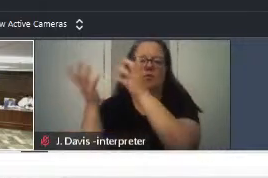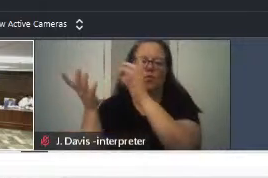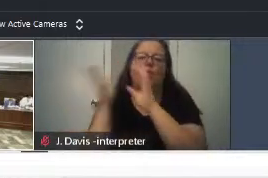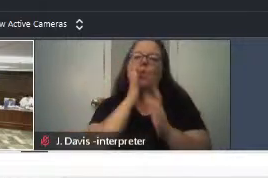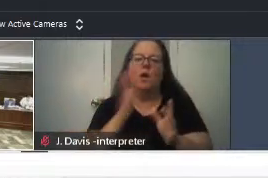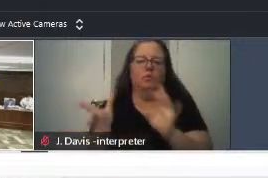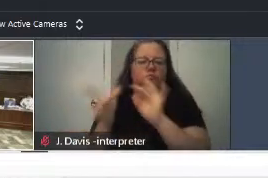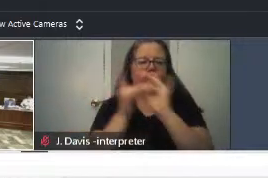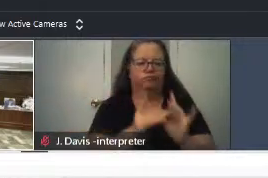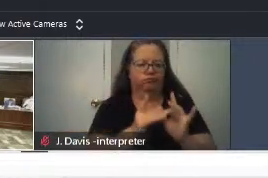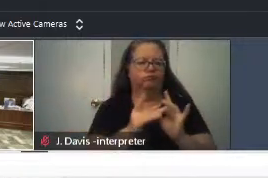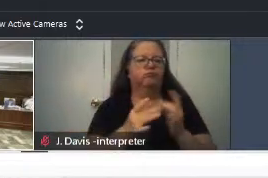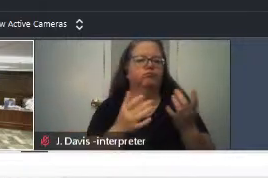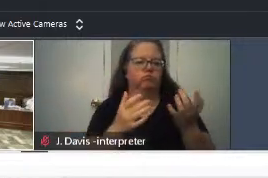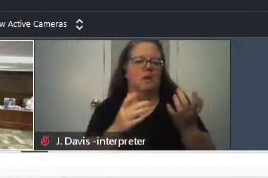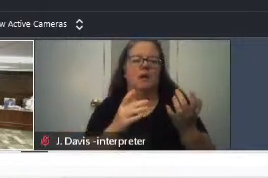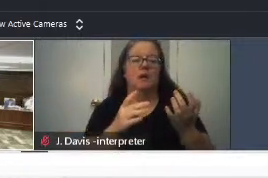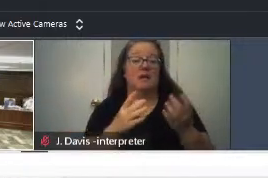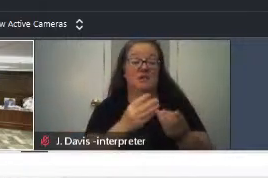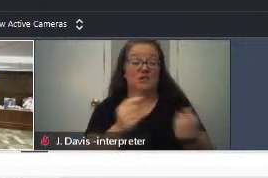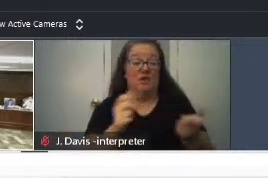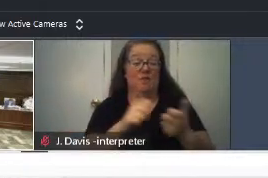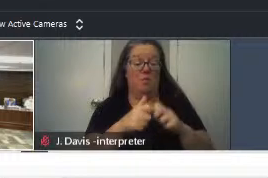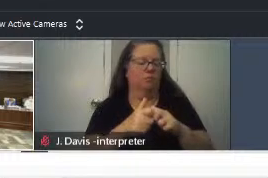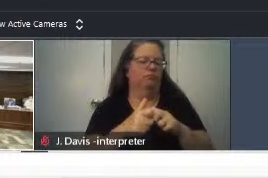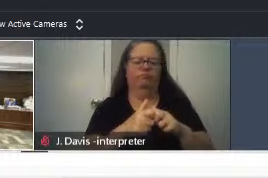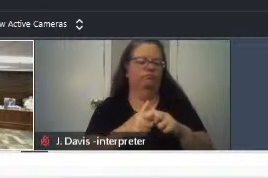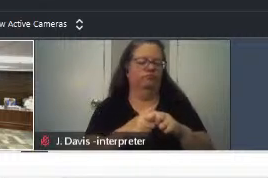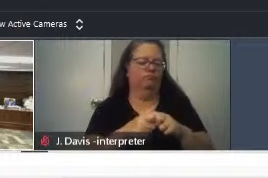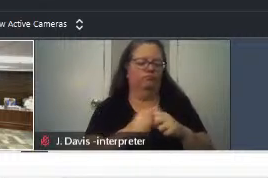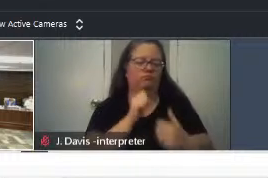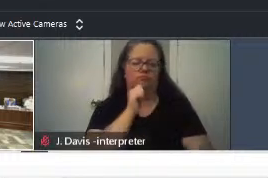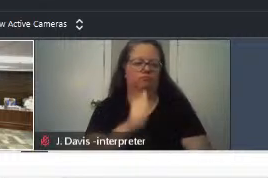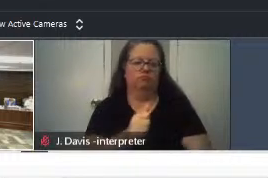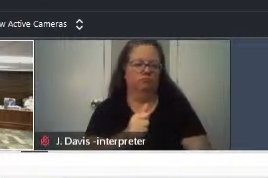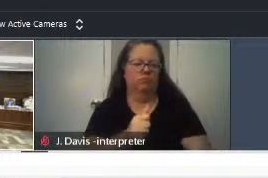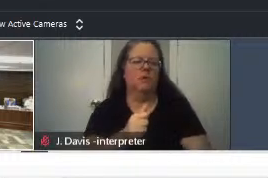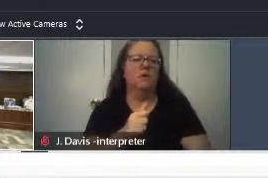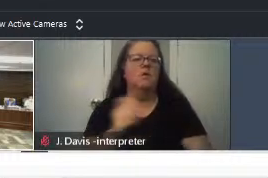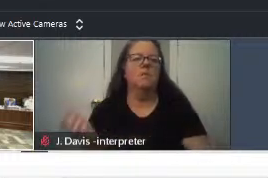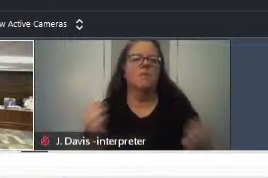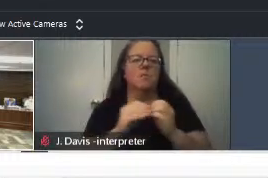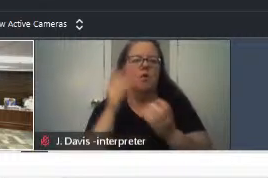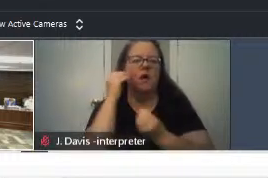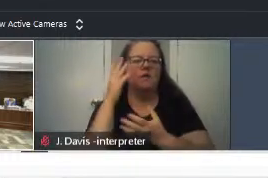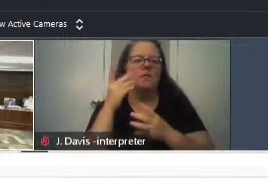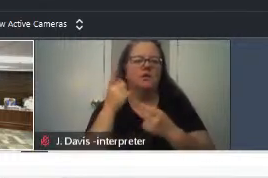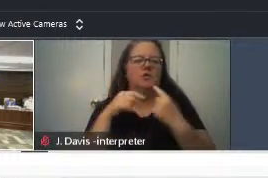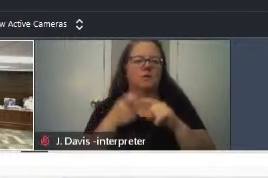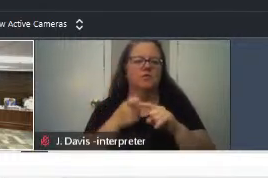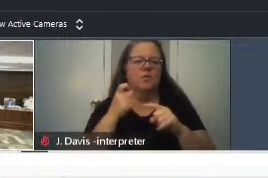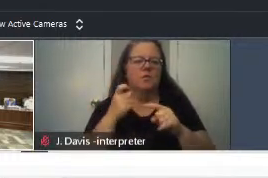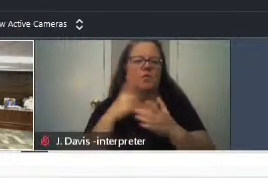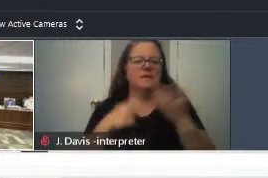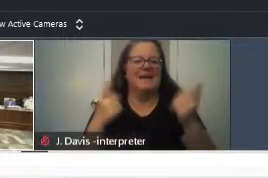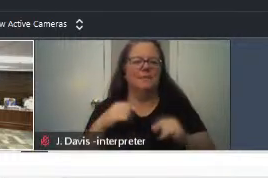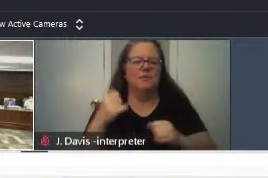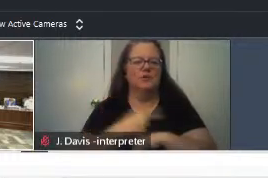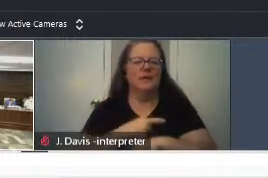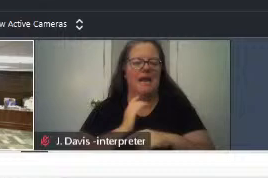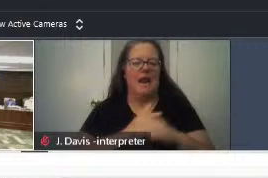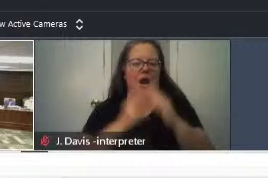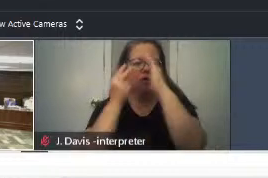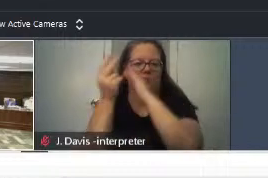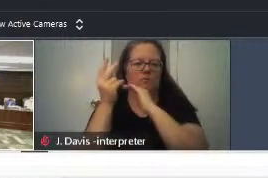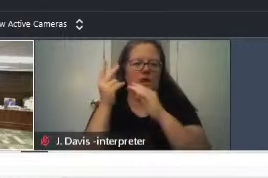sure, but this will not solve that problem. This will be more informed by what's happening out there today and what our forecast of the economy